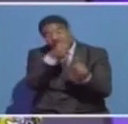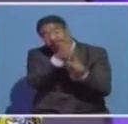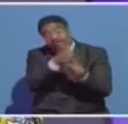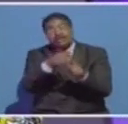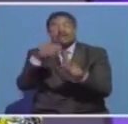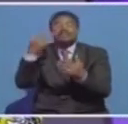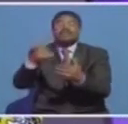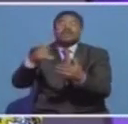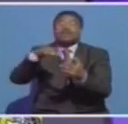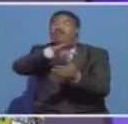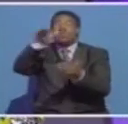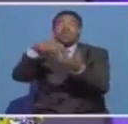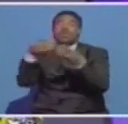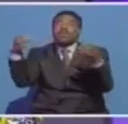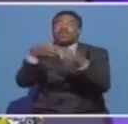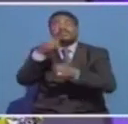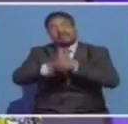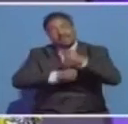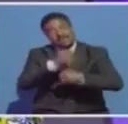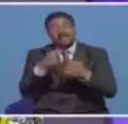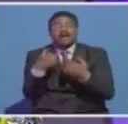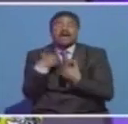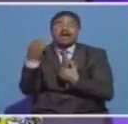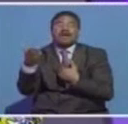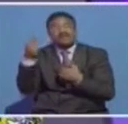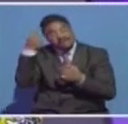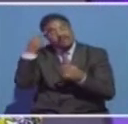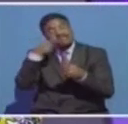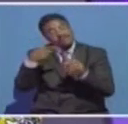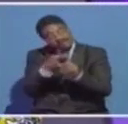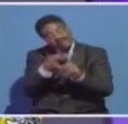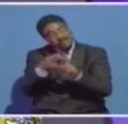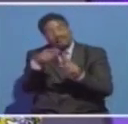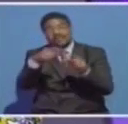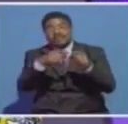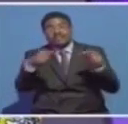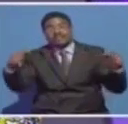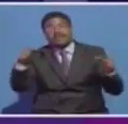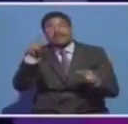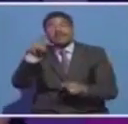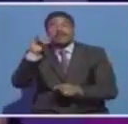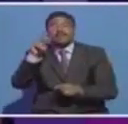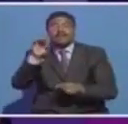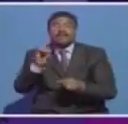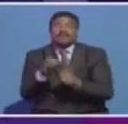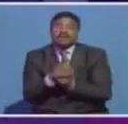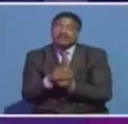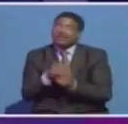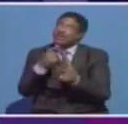start from the beginning to fix those pipes and make sure that water reaches the people. And any reports on